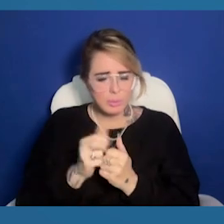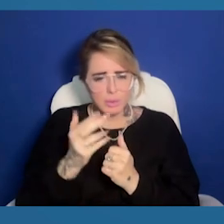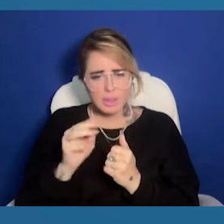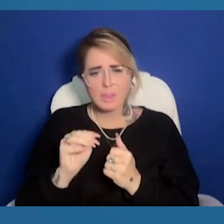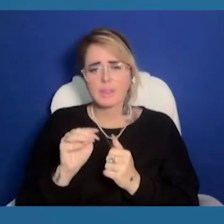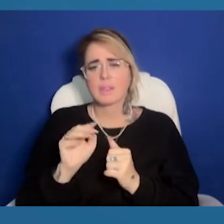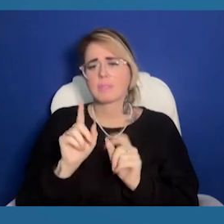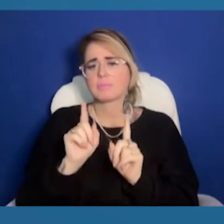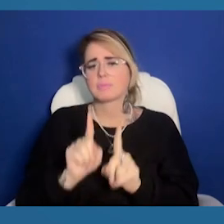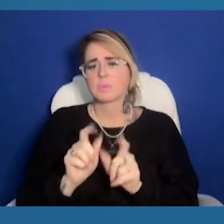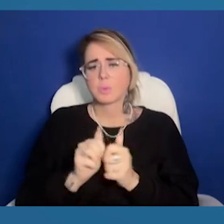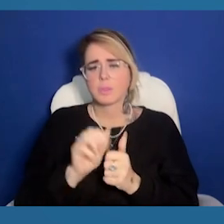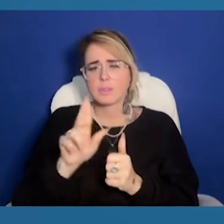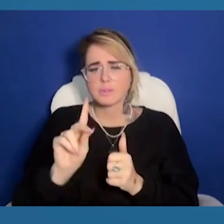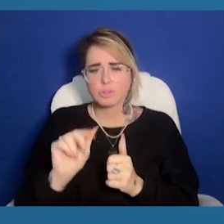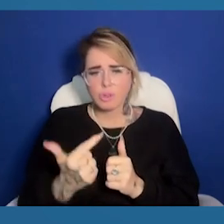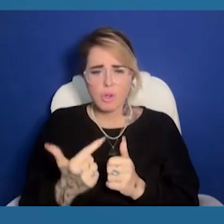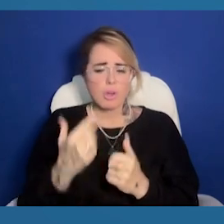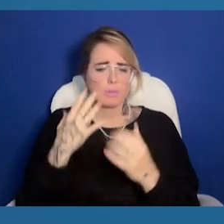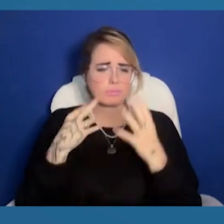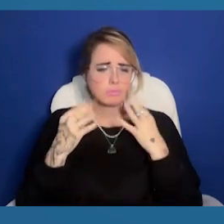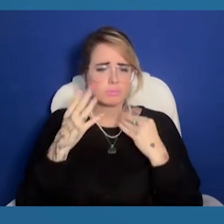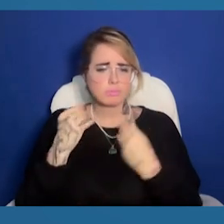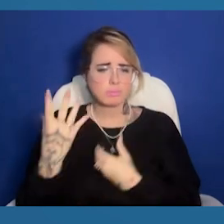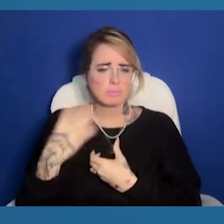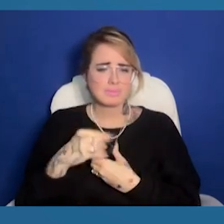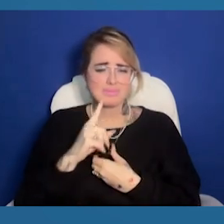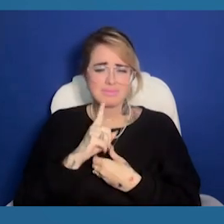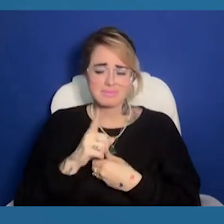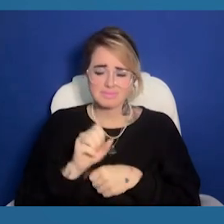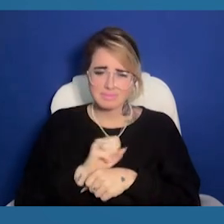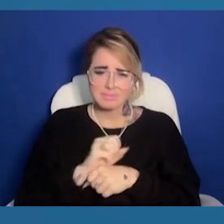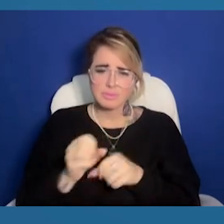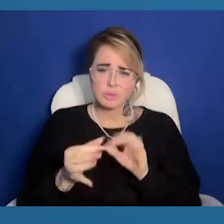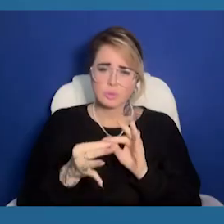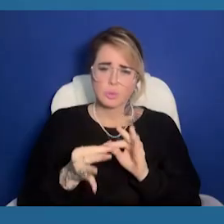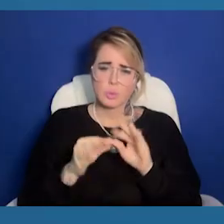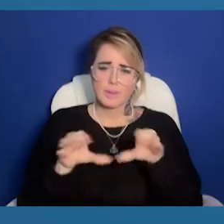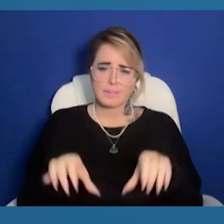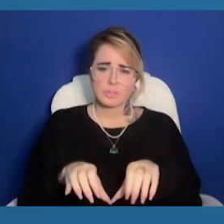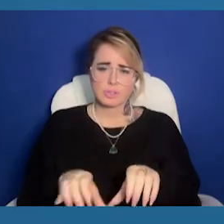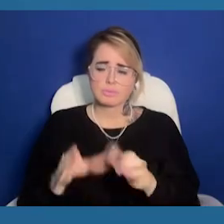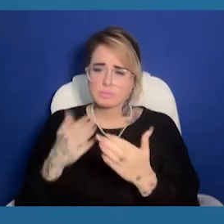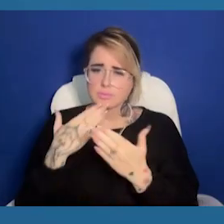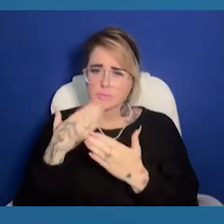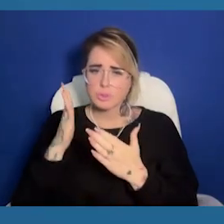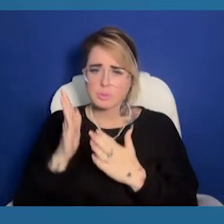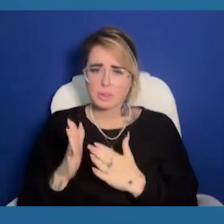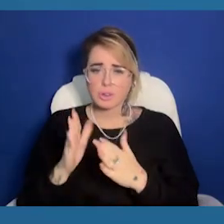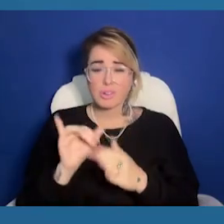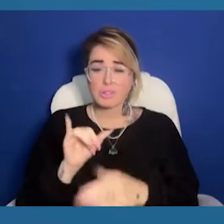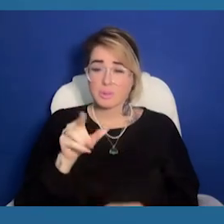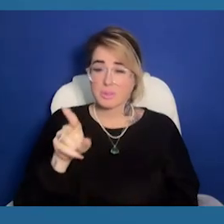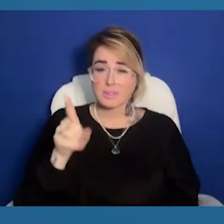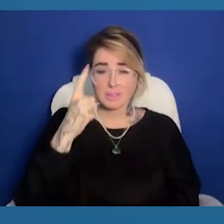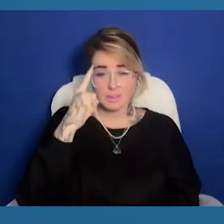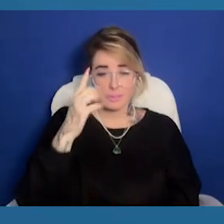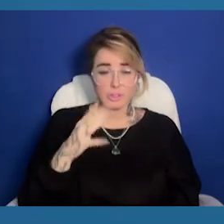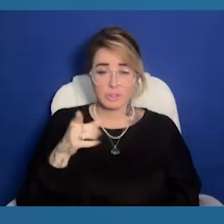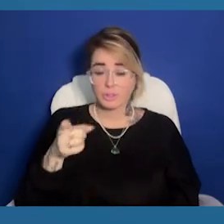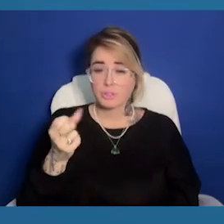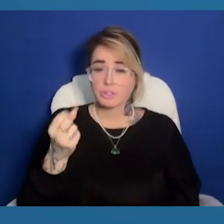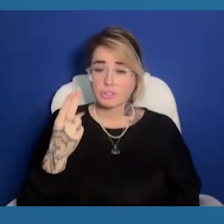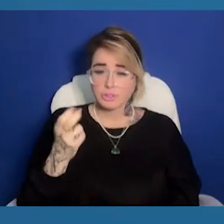dog. So it really was a joint effort. I want to thank the speaker. I also want to thank this governor. I have to tell you, she is